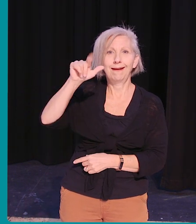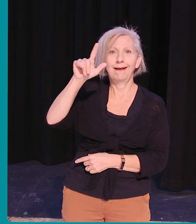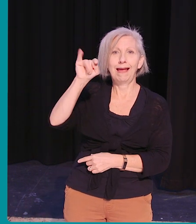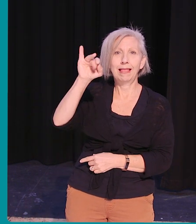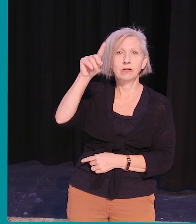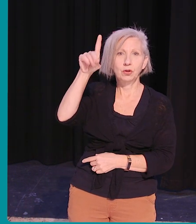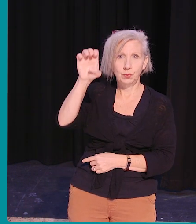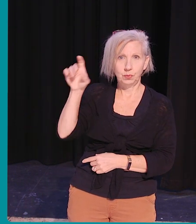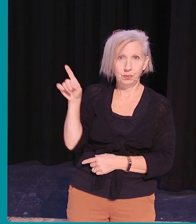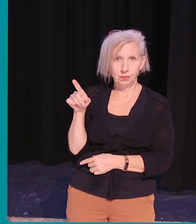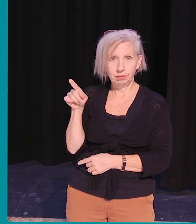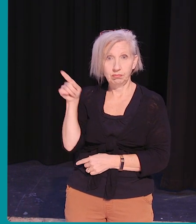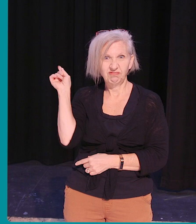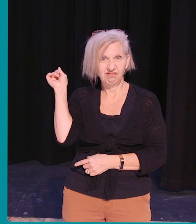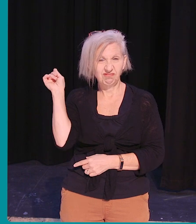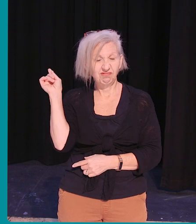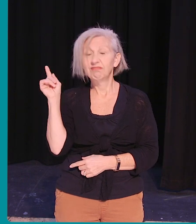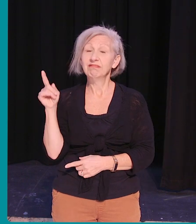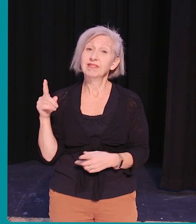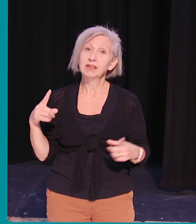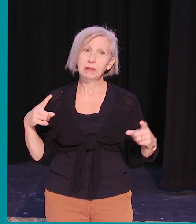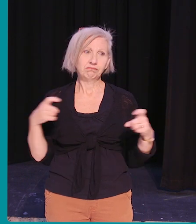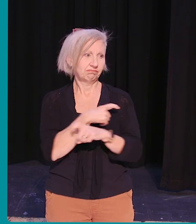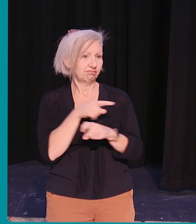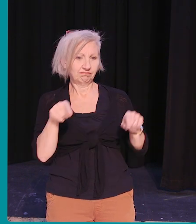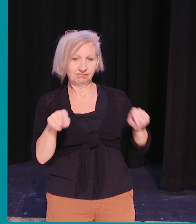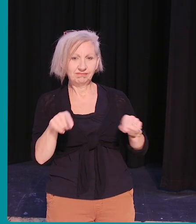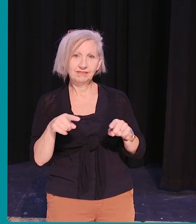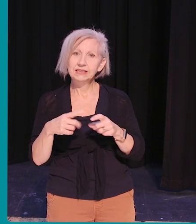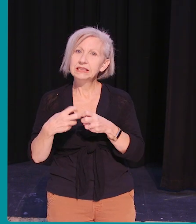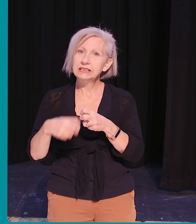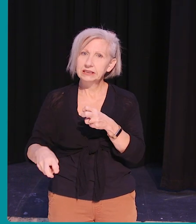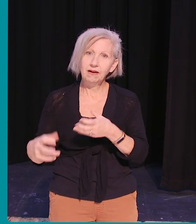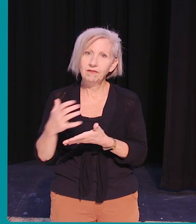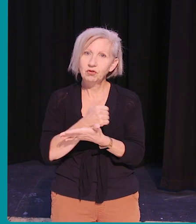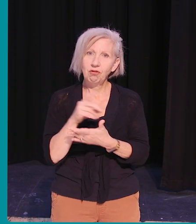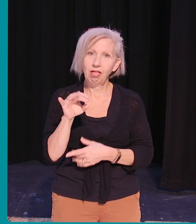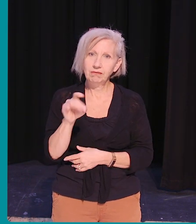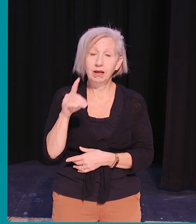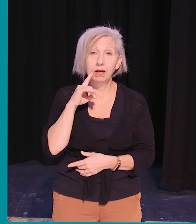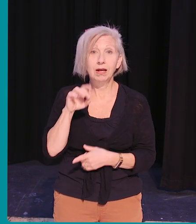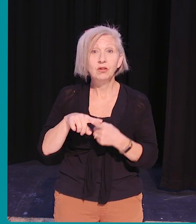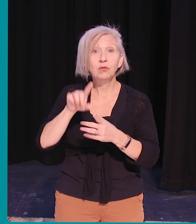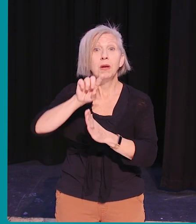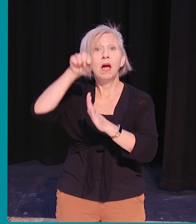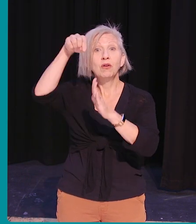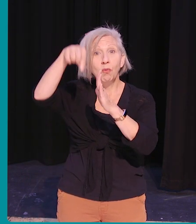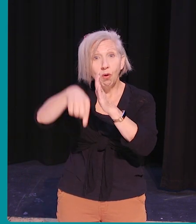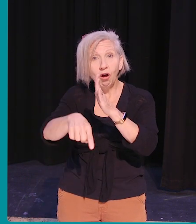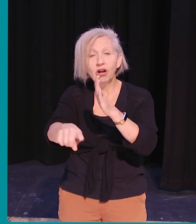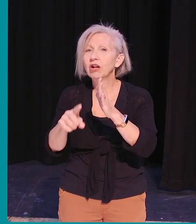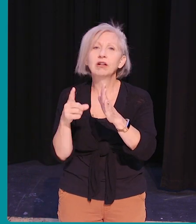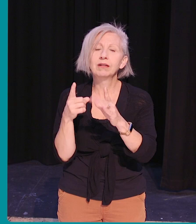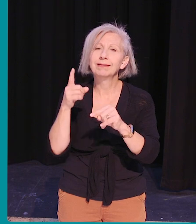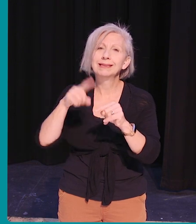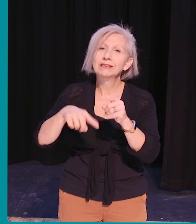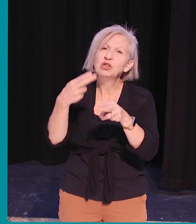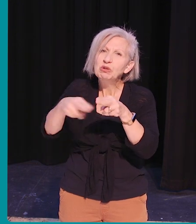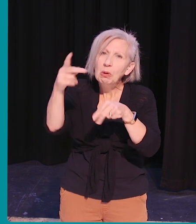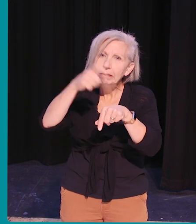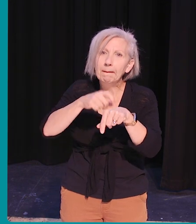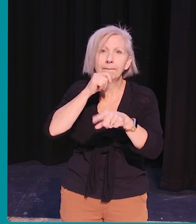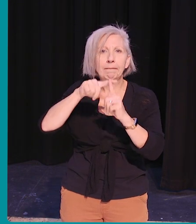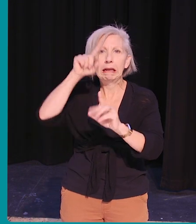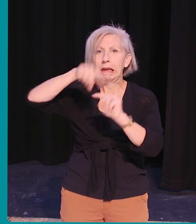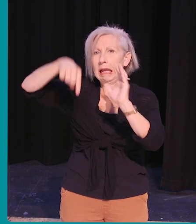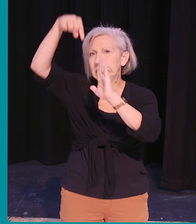shallow and dive short, like you don't stay under very long, which makes it really hard to collect data under the water, right? So anyway, the scientists at the Denver Zoo heard about the shark